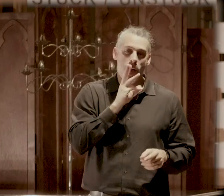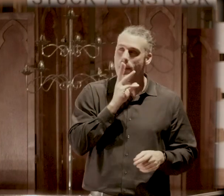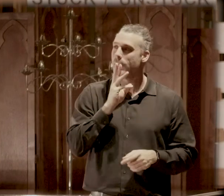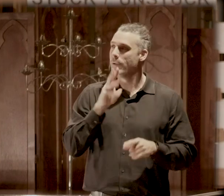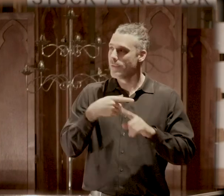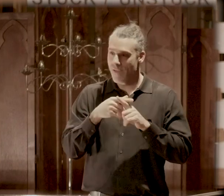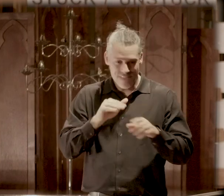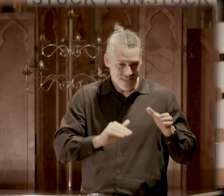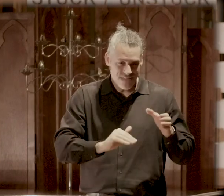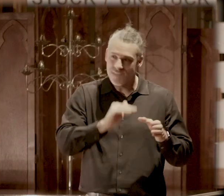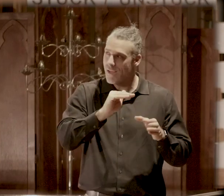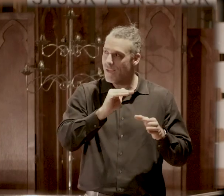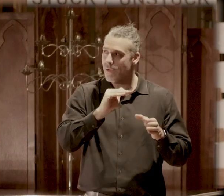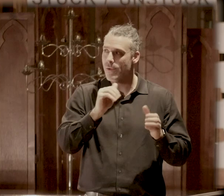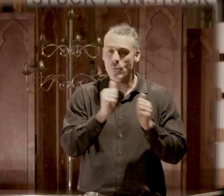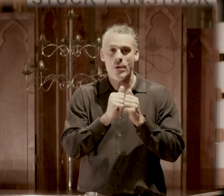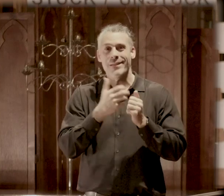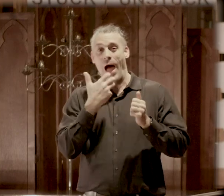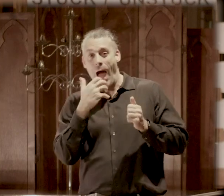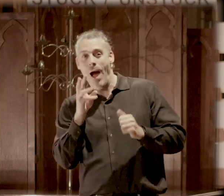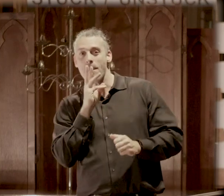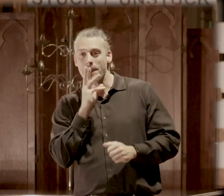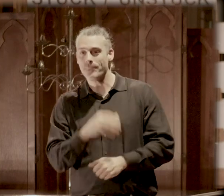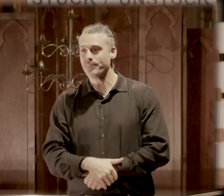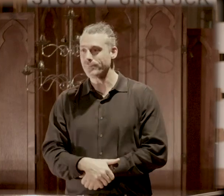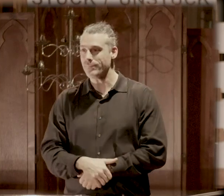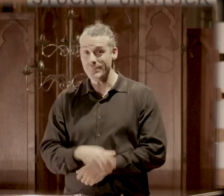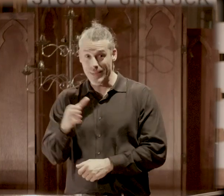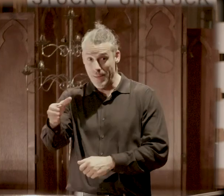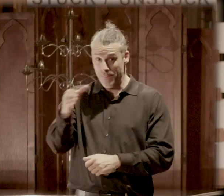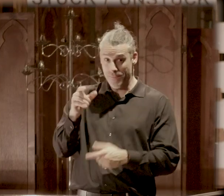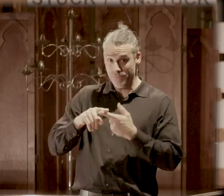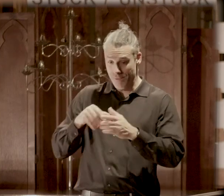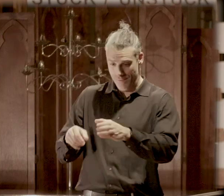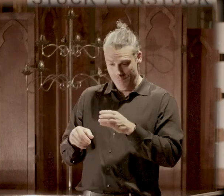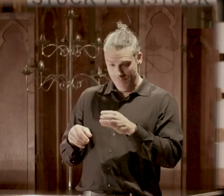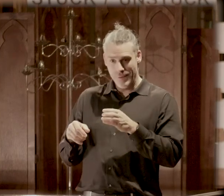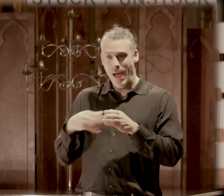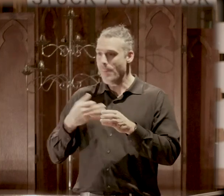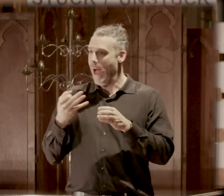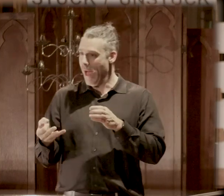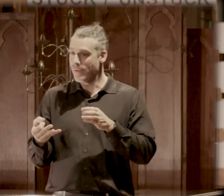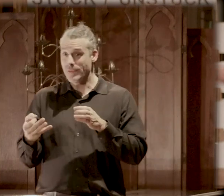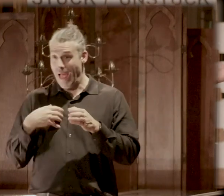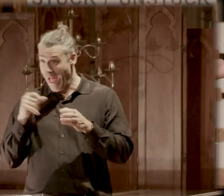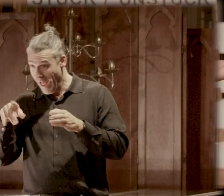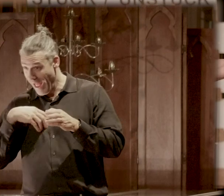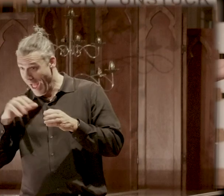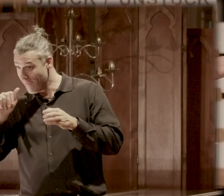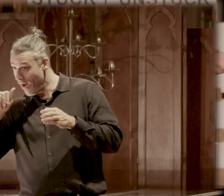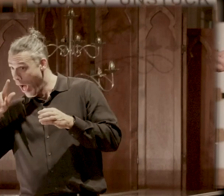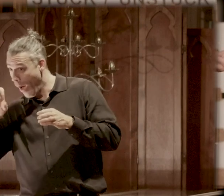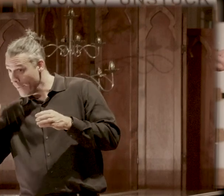water, and she fills it with hottish warm water. She gives it to me, and I guess because I'm an asshole, I asked her if she had any almond